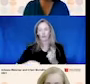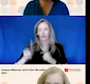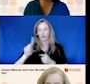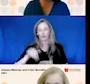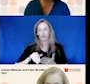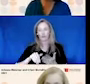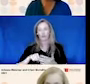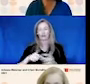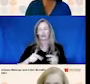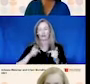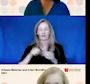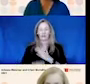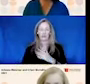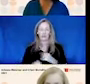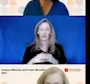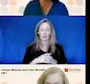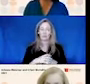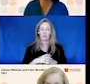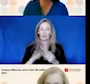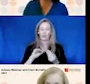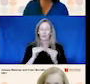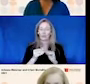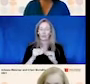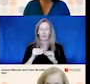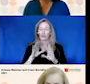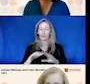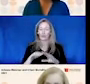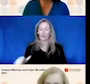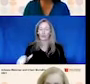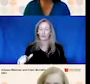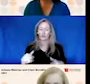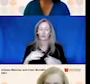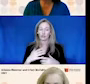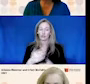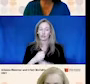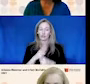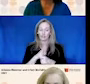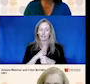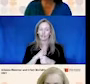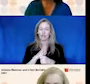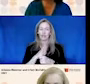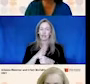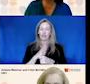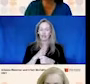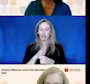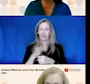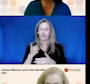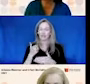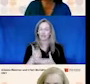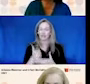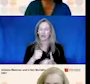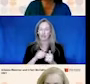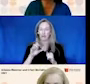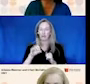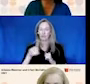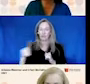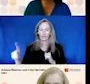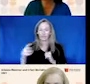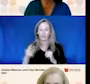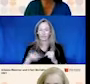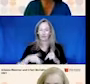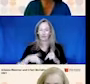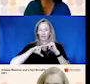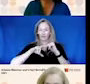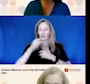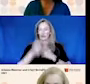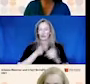from the Division of Developmental Disabilities rose steadily at the region and state levels between 2015 and 2018.